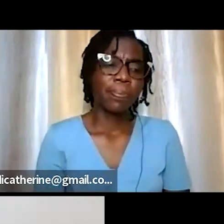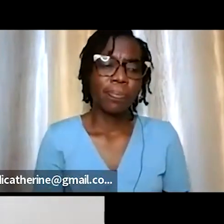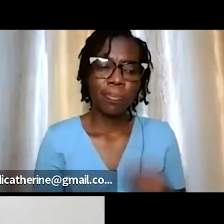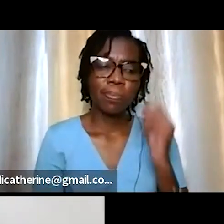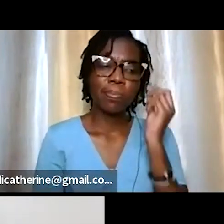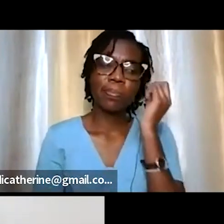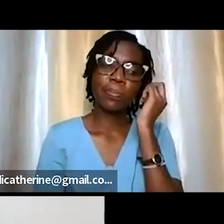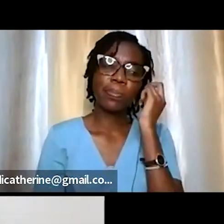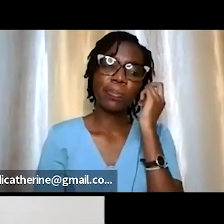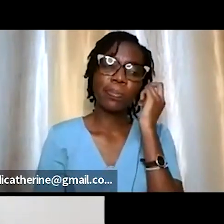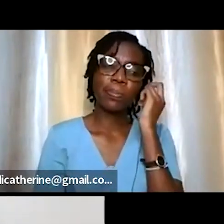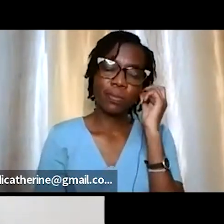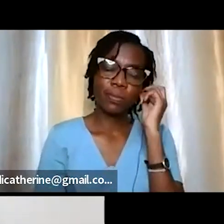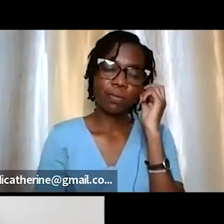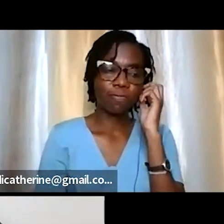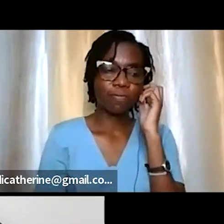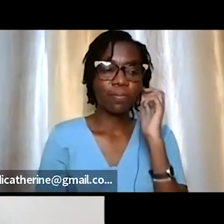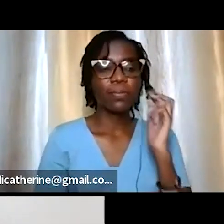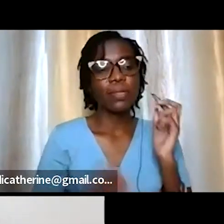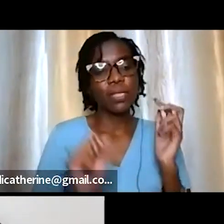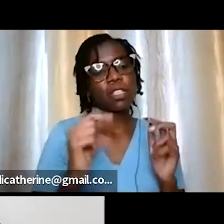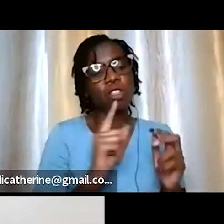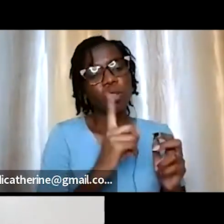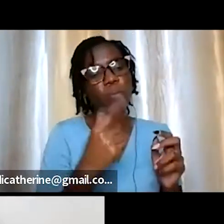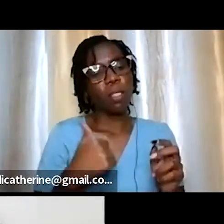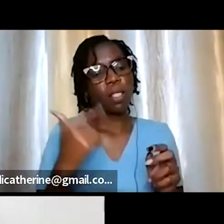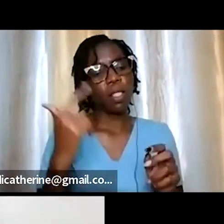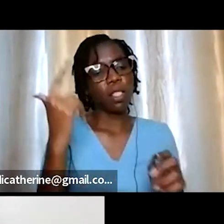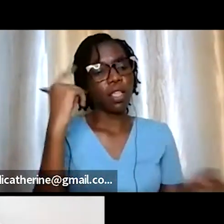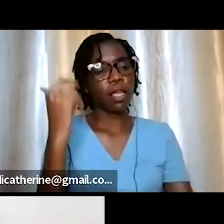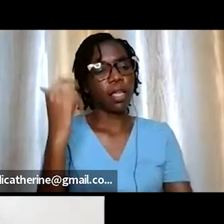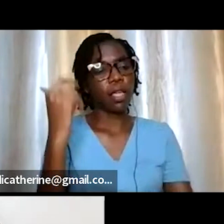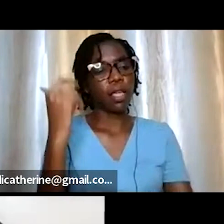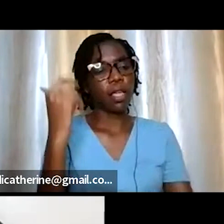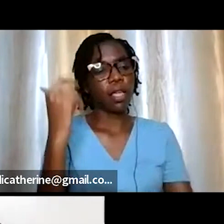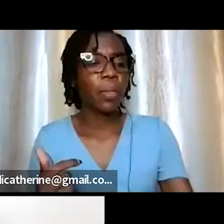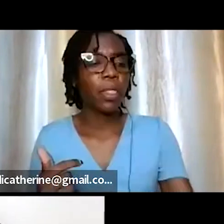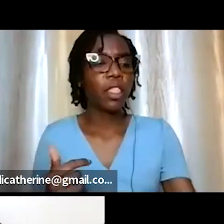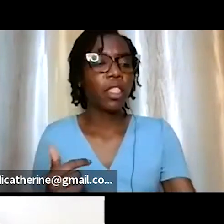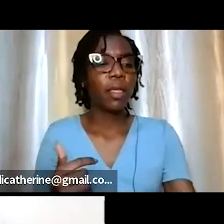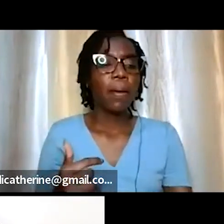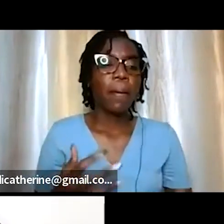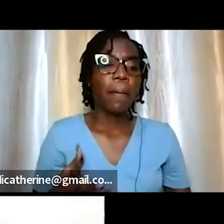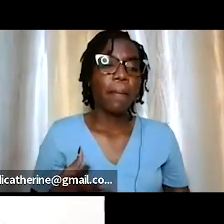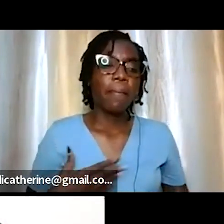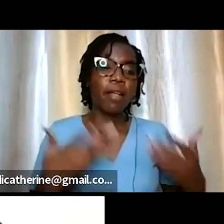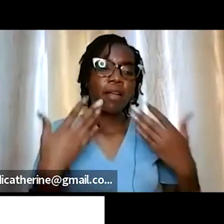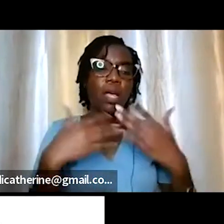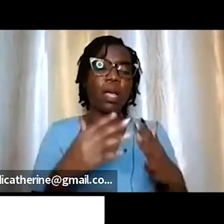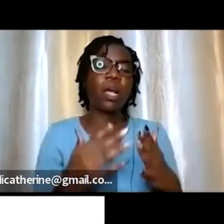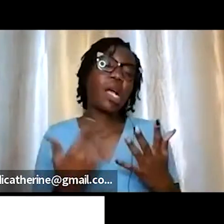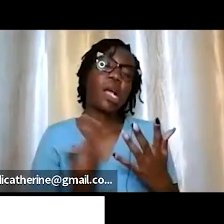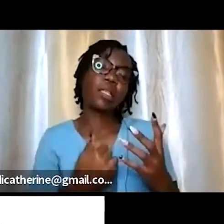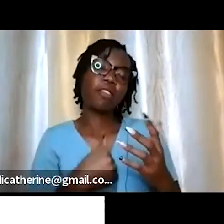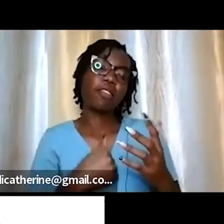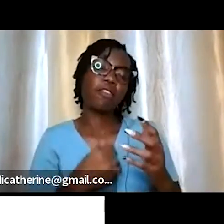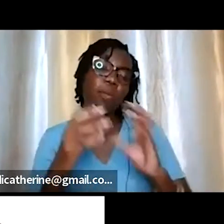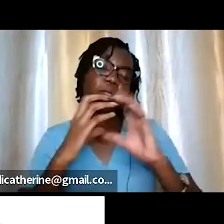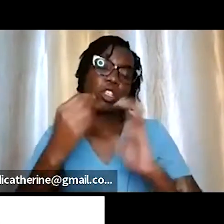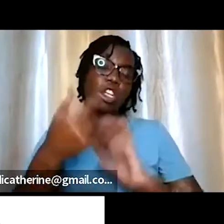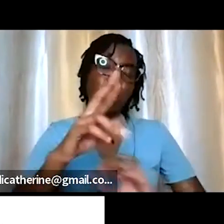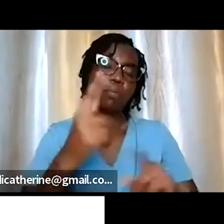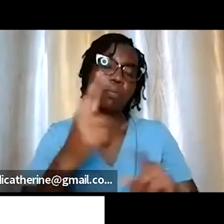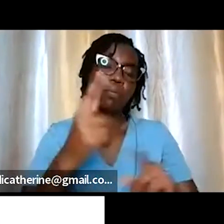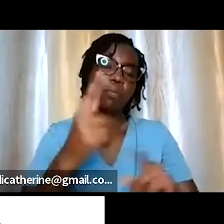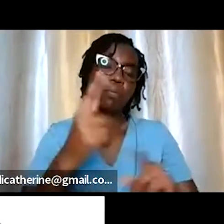Yeah. I think I ended up. We cannot have a conversation in HR that I cannot contribute, but I really appreciate